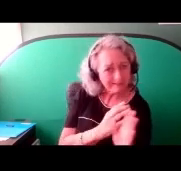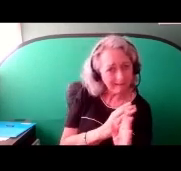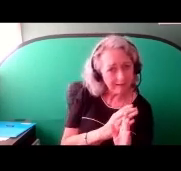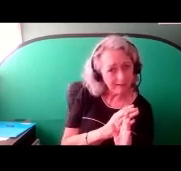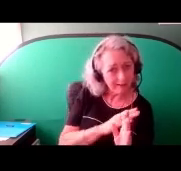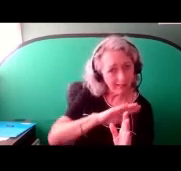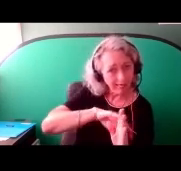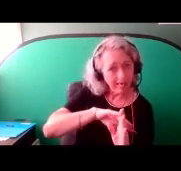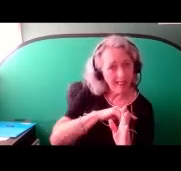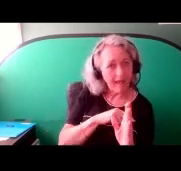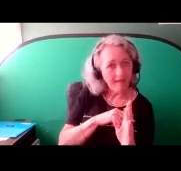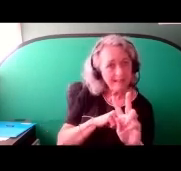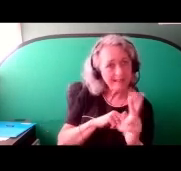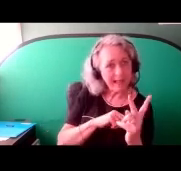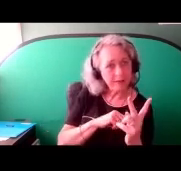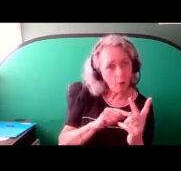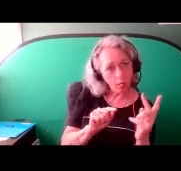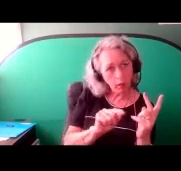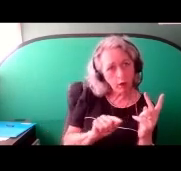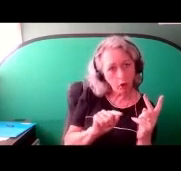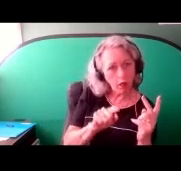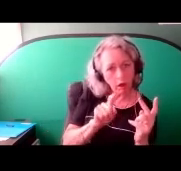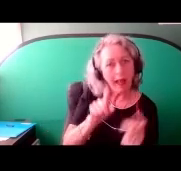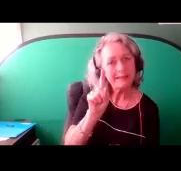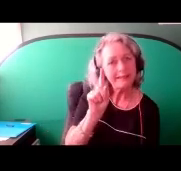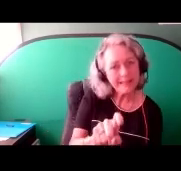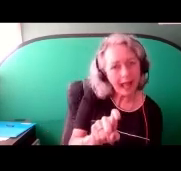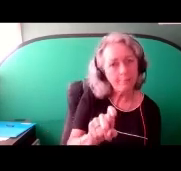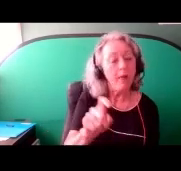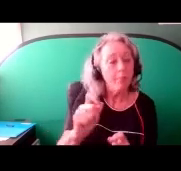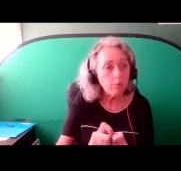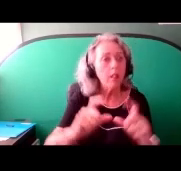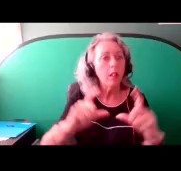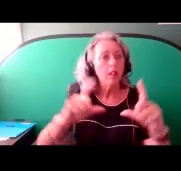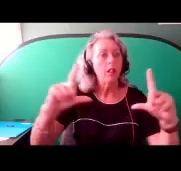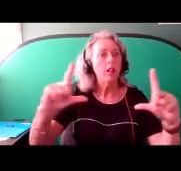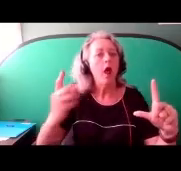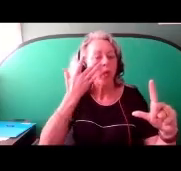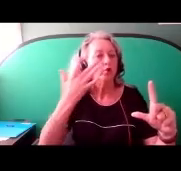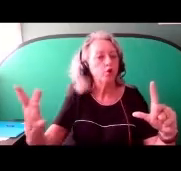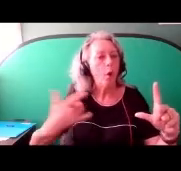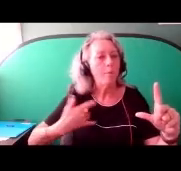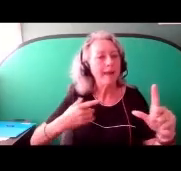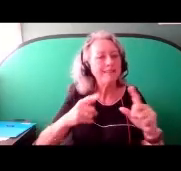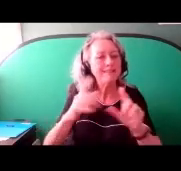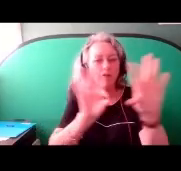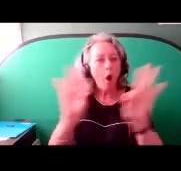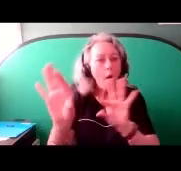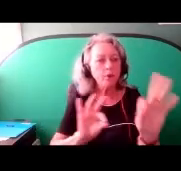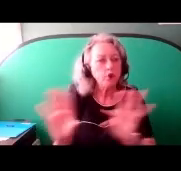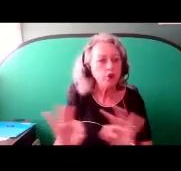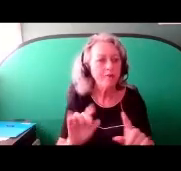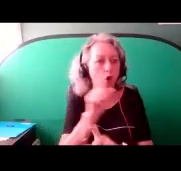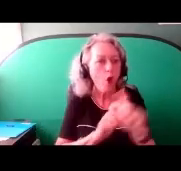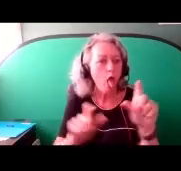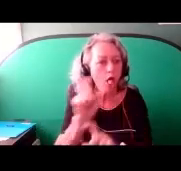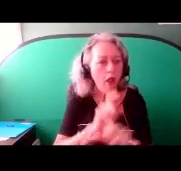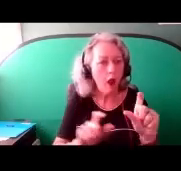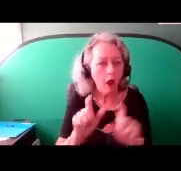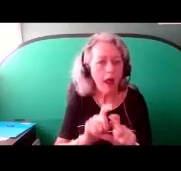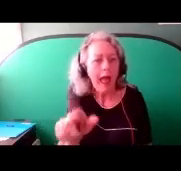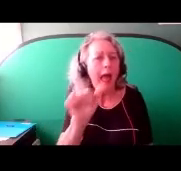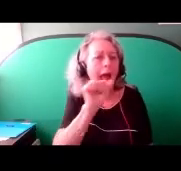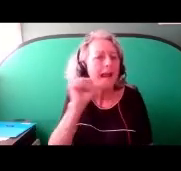tapping on color, and I'll tap and hold it to bring up the color options. There they are there. And I tend to nice one with